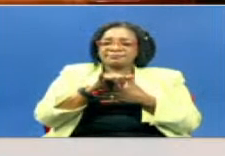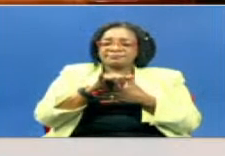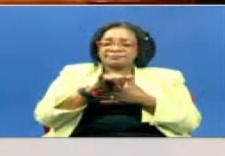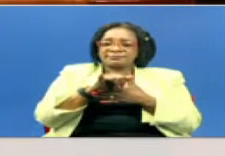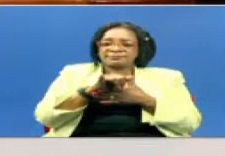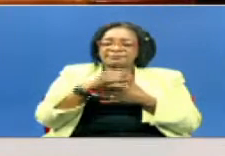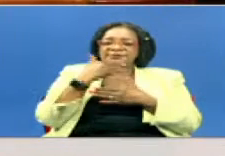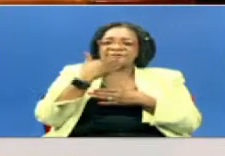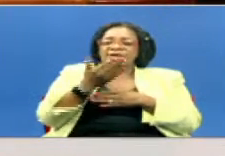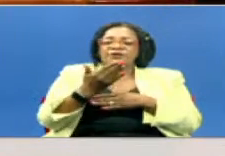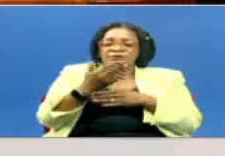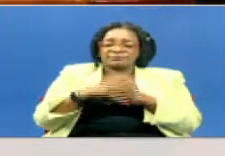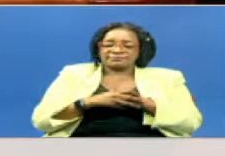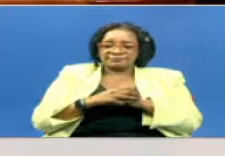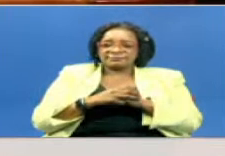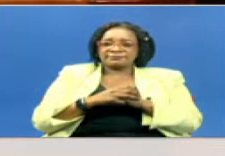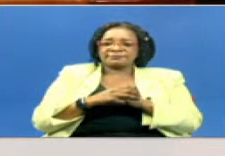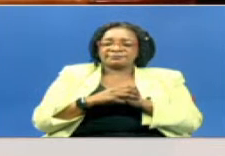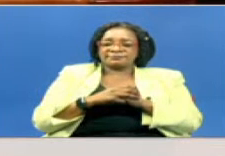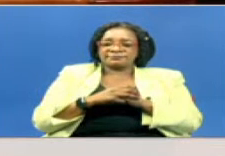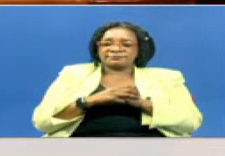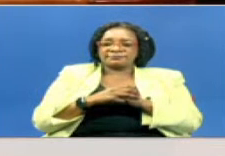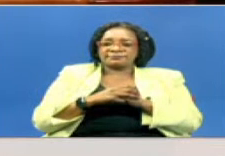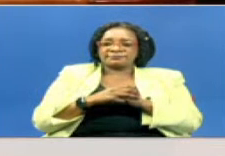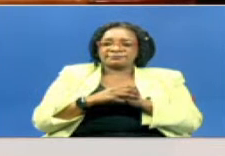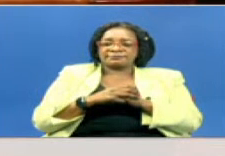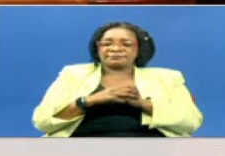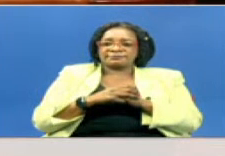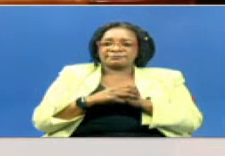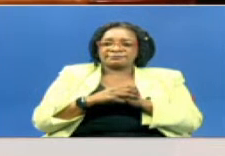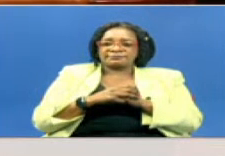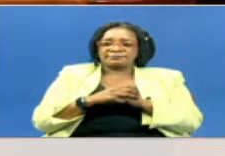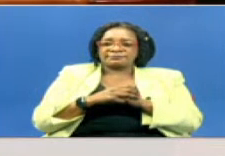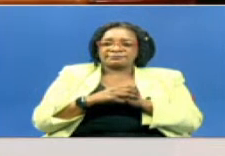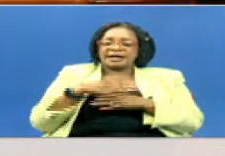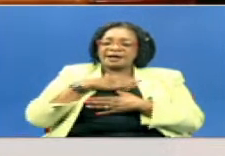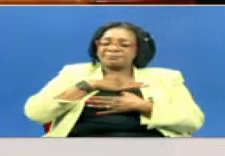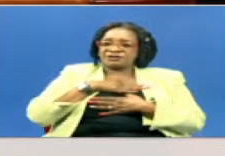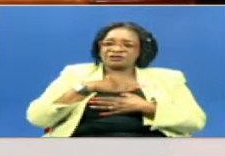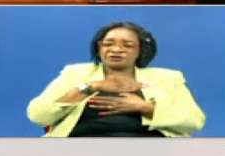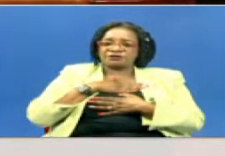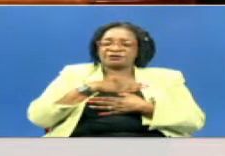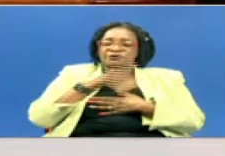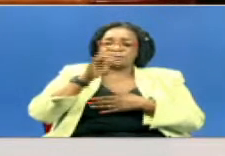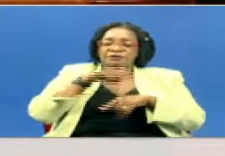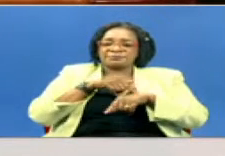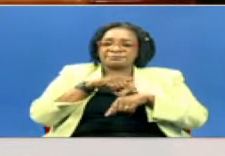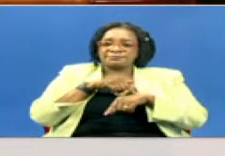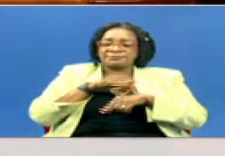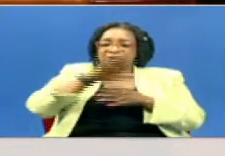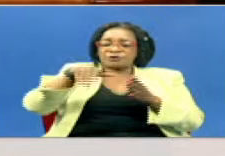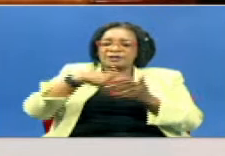Thank you so much. Okay. Thank Kalonzo. You. Thank you, I appreciate your time. Thank you, Zach. And all the